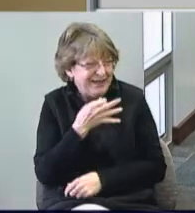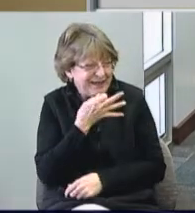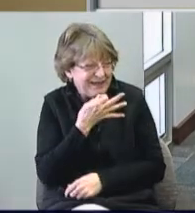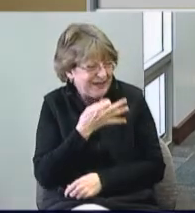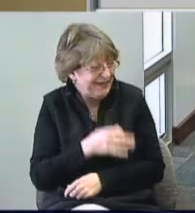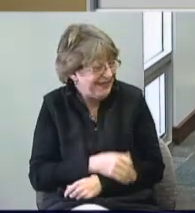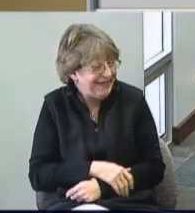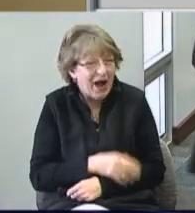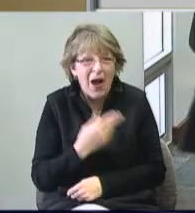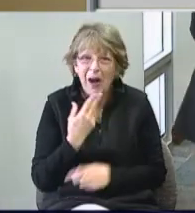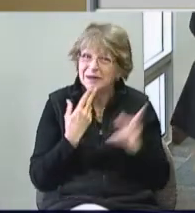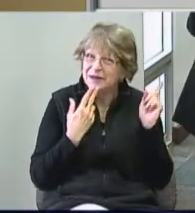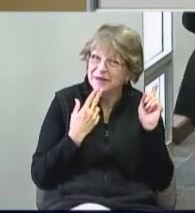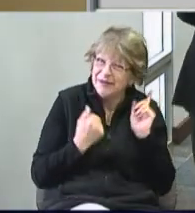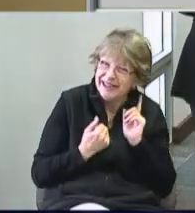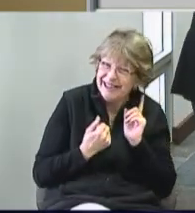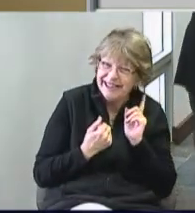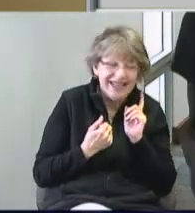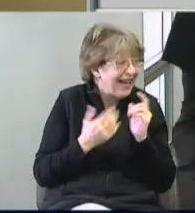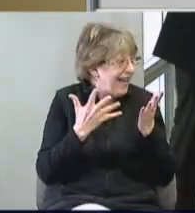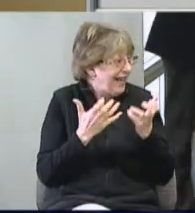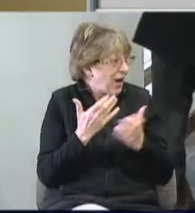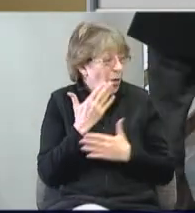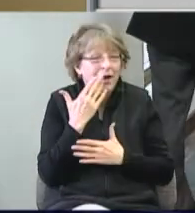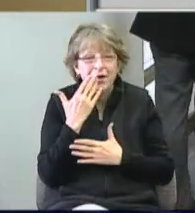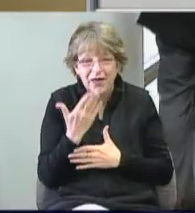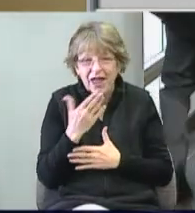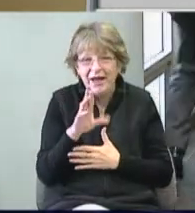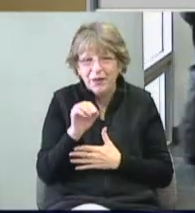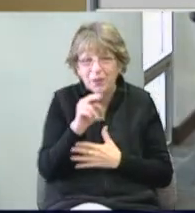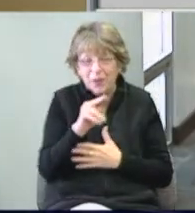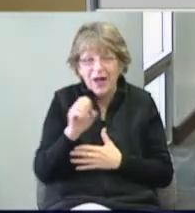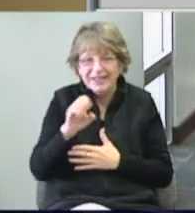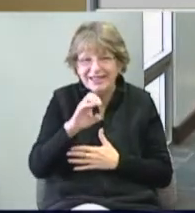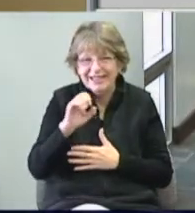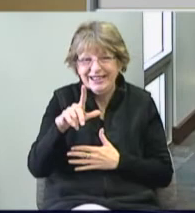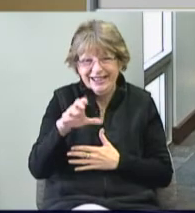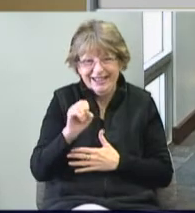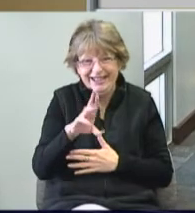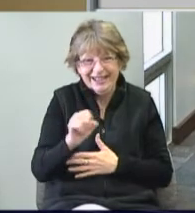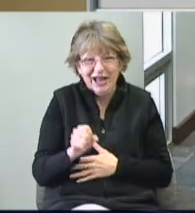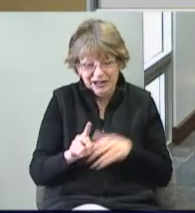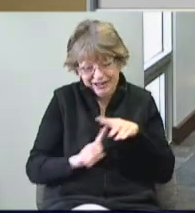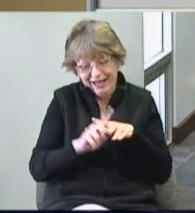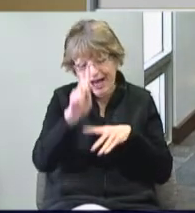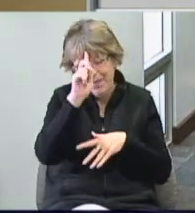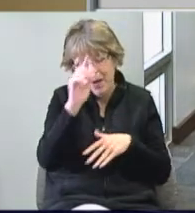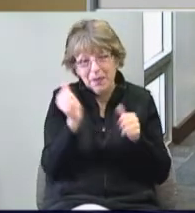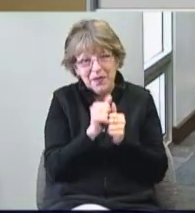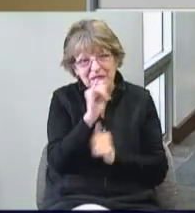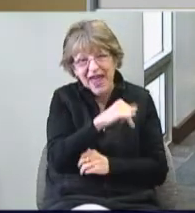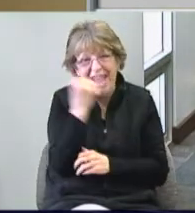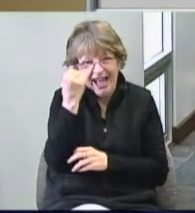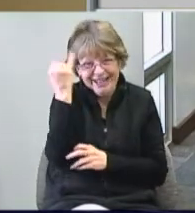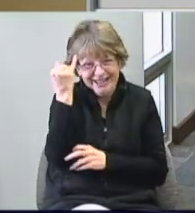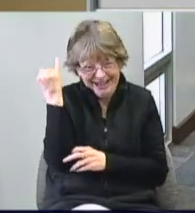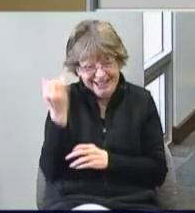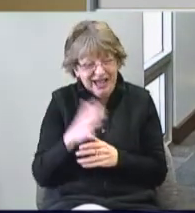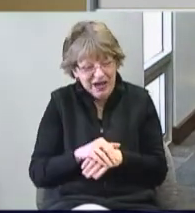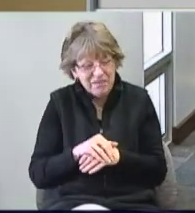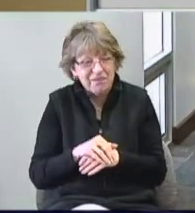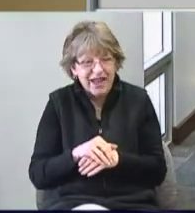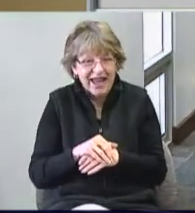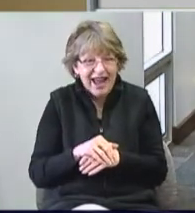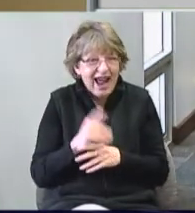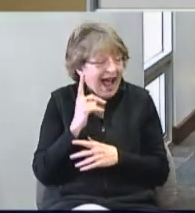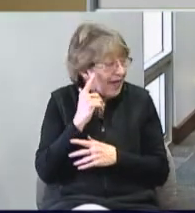And I would like to take a moment to thank Ron Sellers, who came up with that idea and donated it to Johnny Stryker. So again, good luck. It's going to be a great enterprise. I believe they